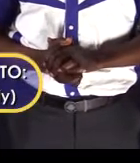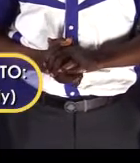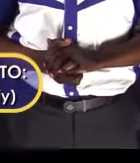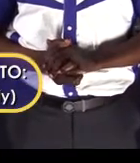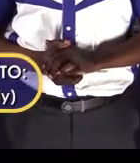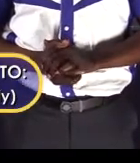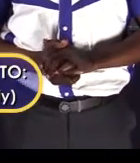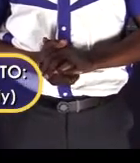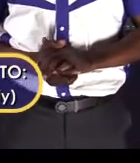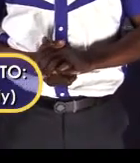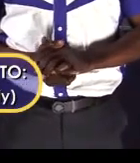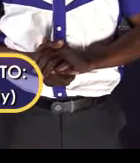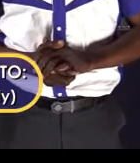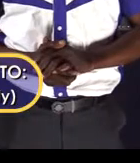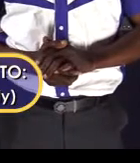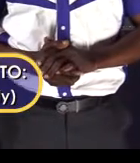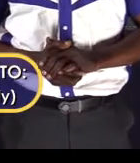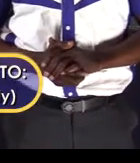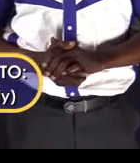5086